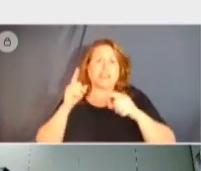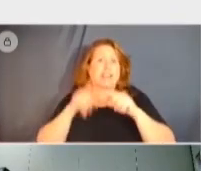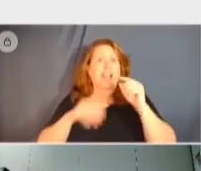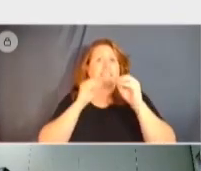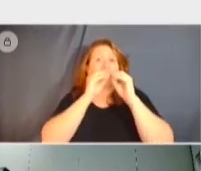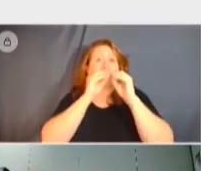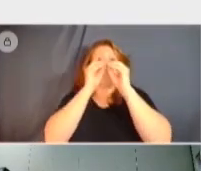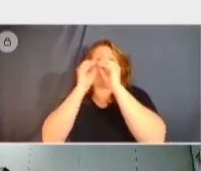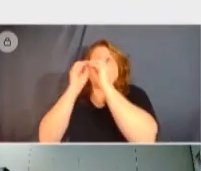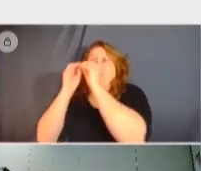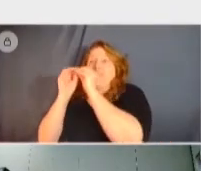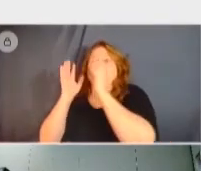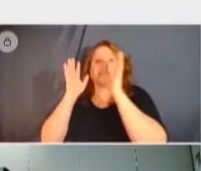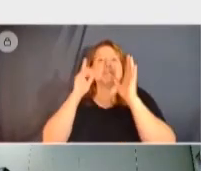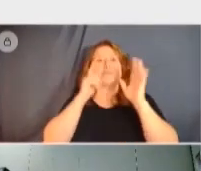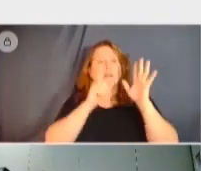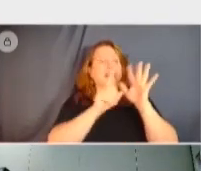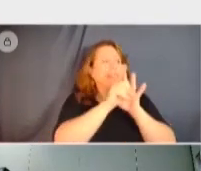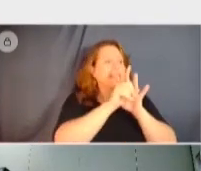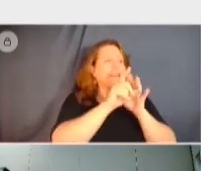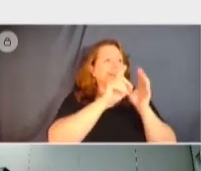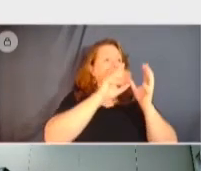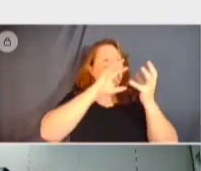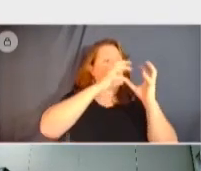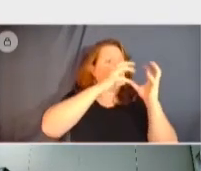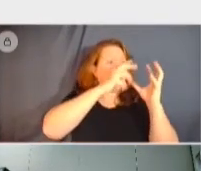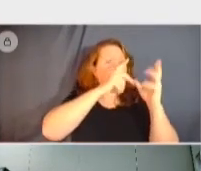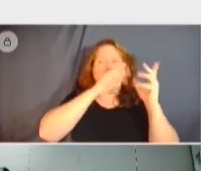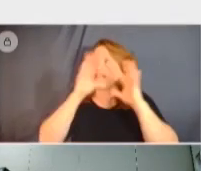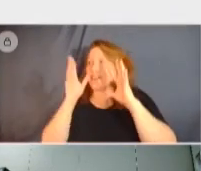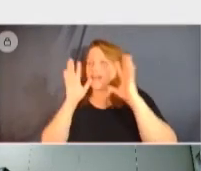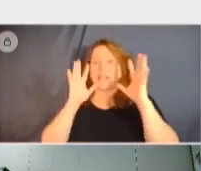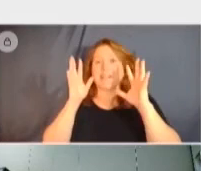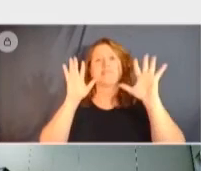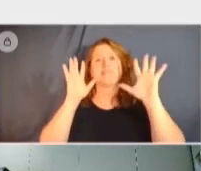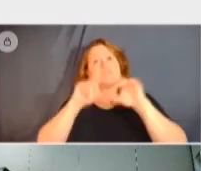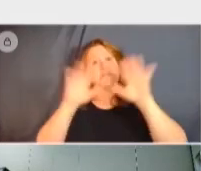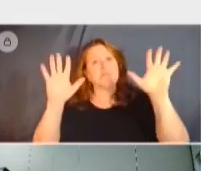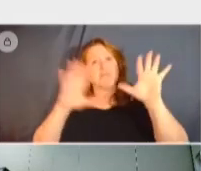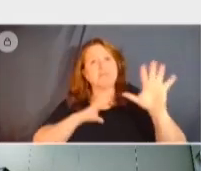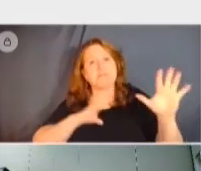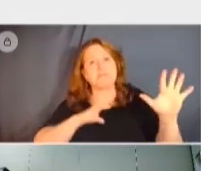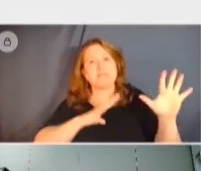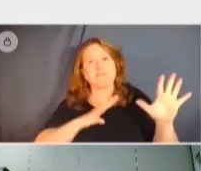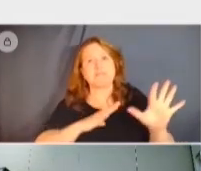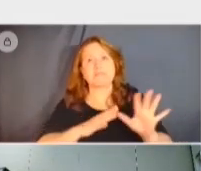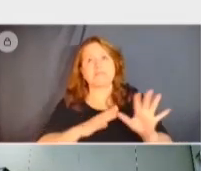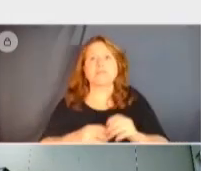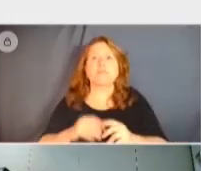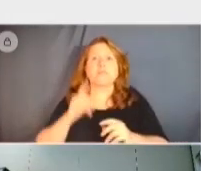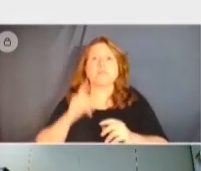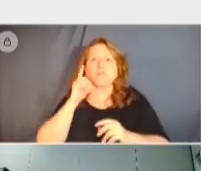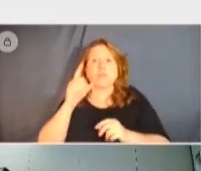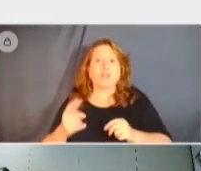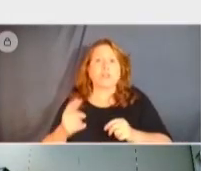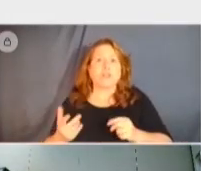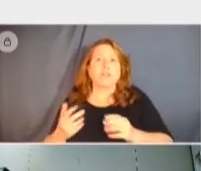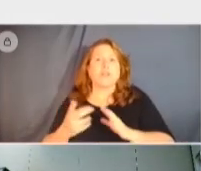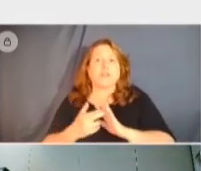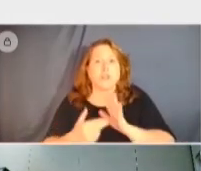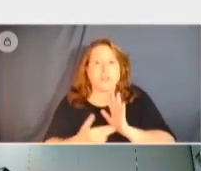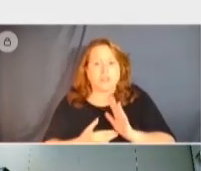share the concern of whether we even have the ability to make a regulation that really changes the way the legislation is written anyway.